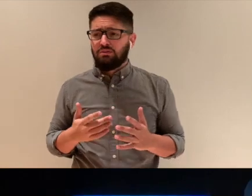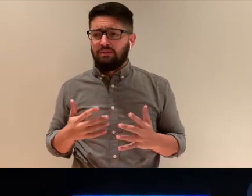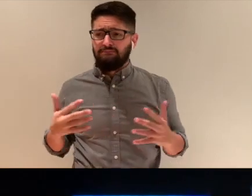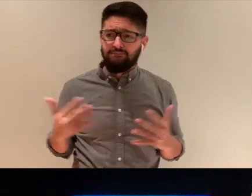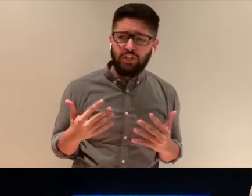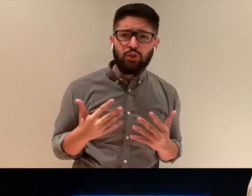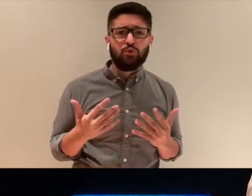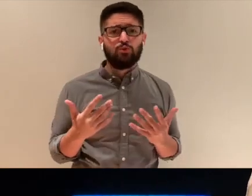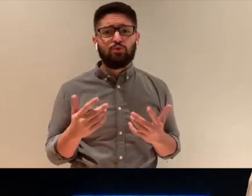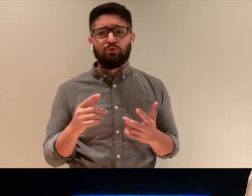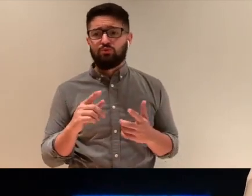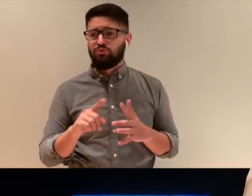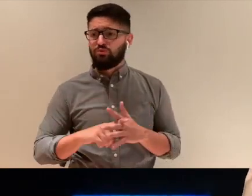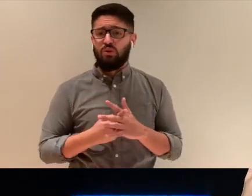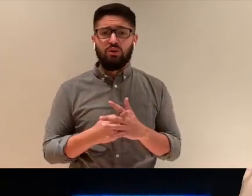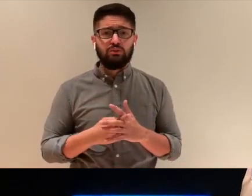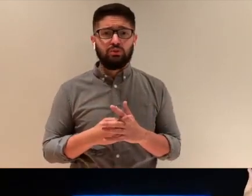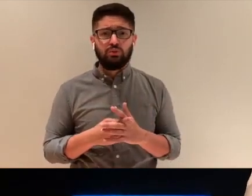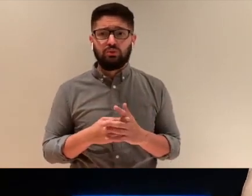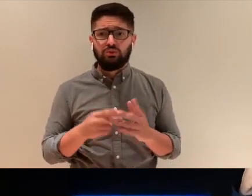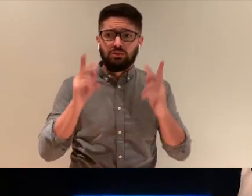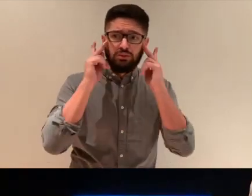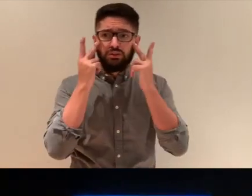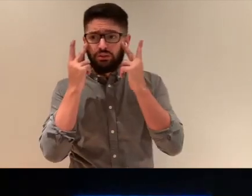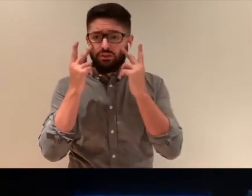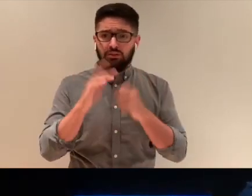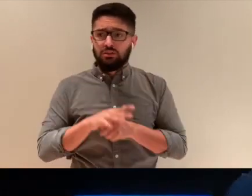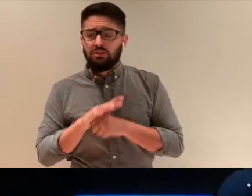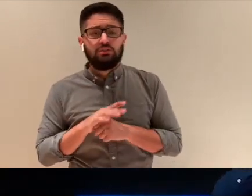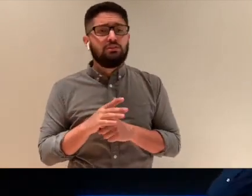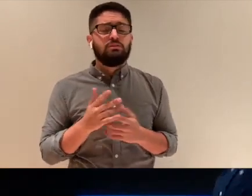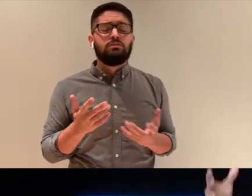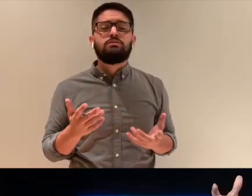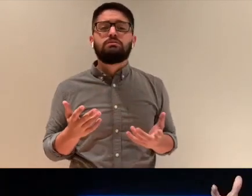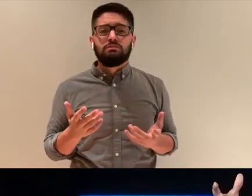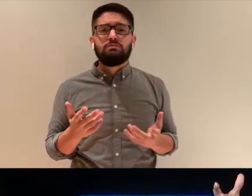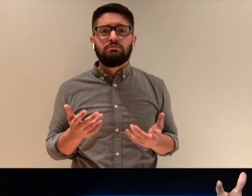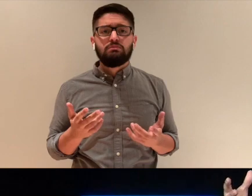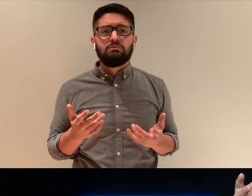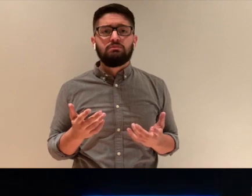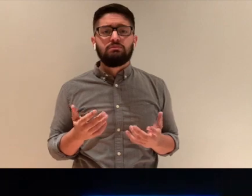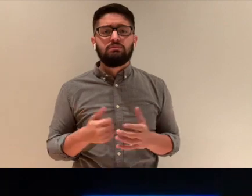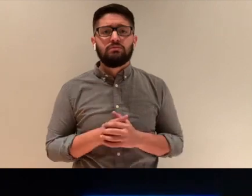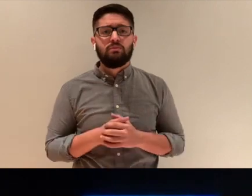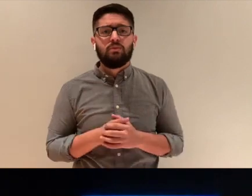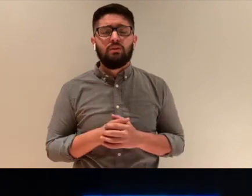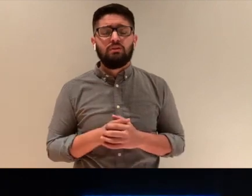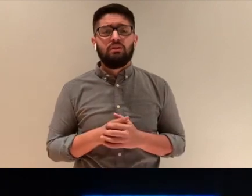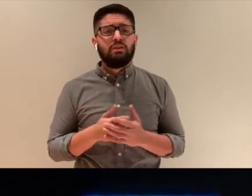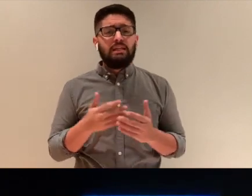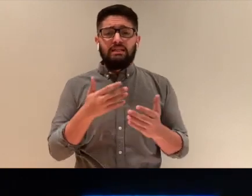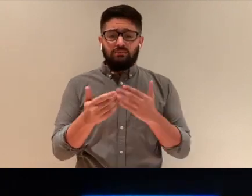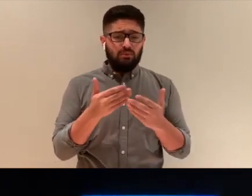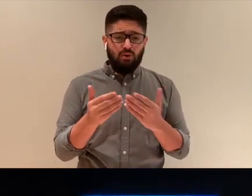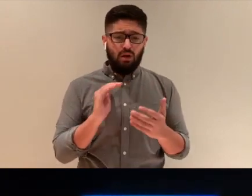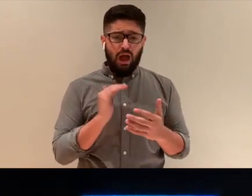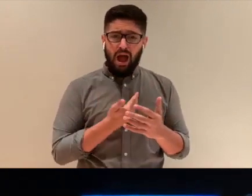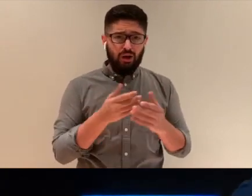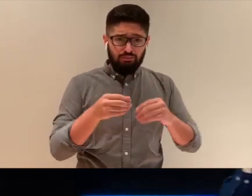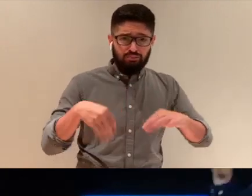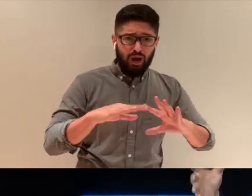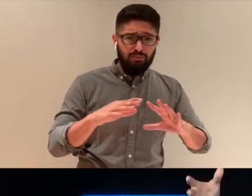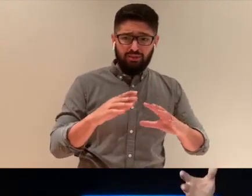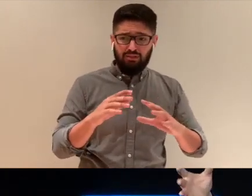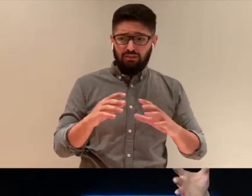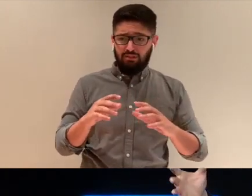fear. They could easily start to panic with all this uncertainty. And folks, even though